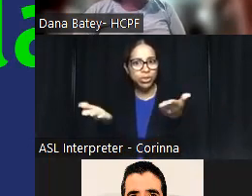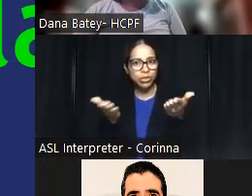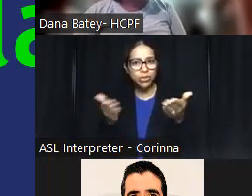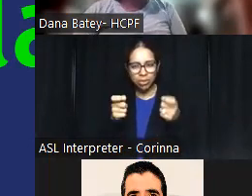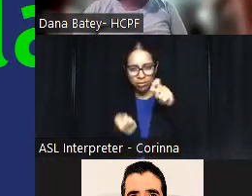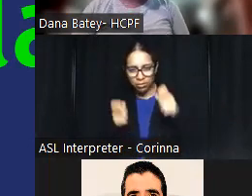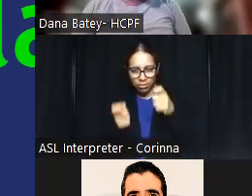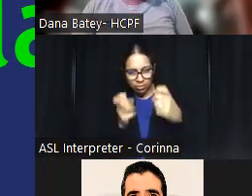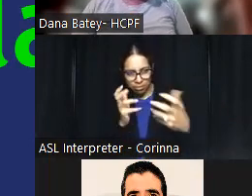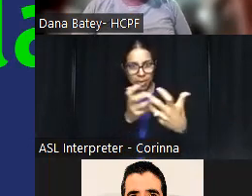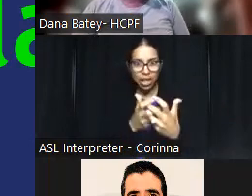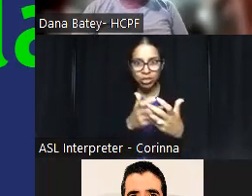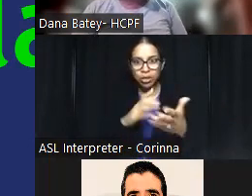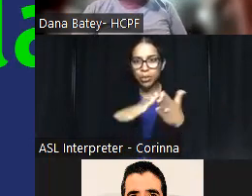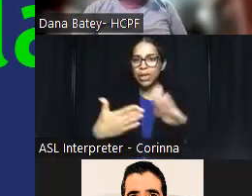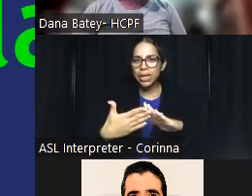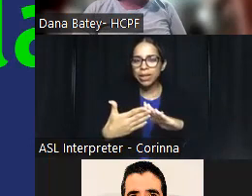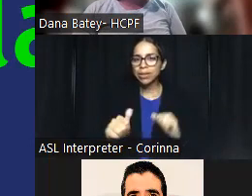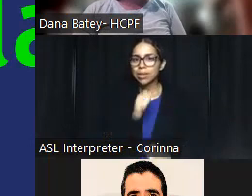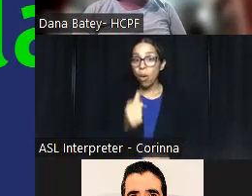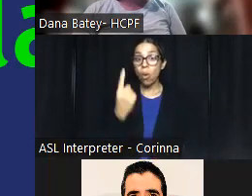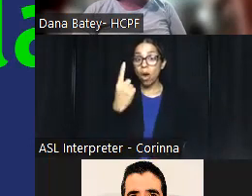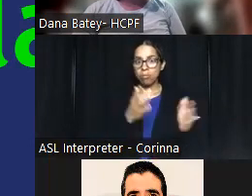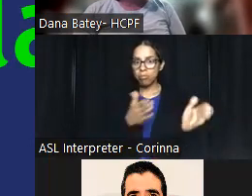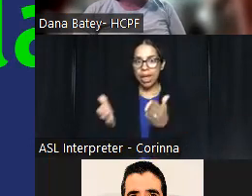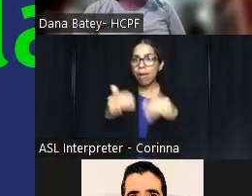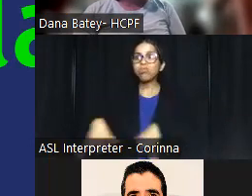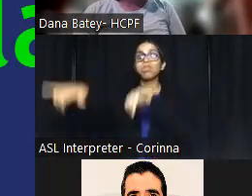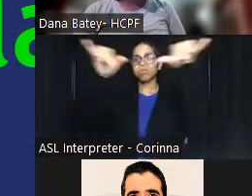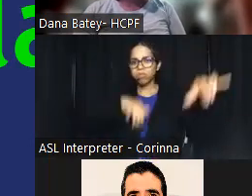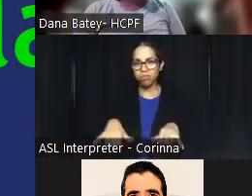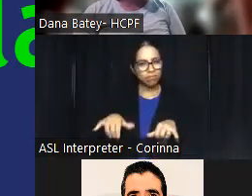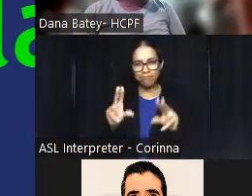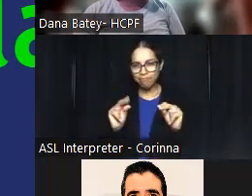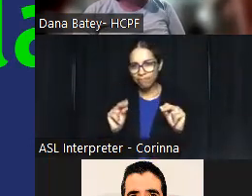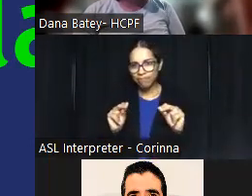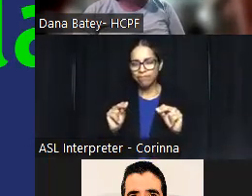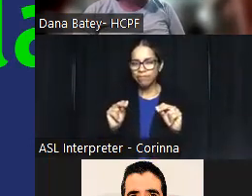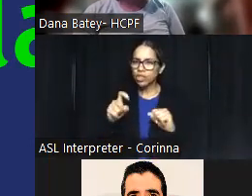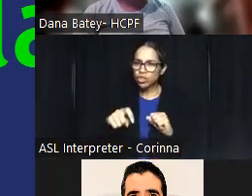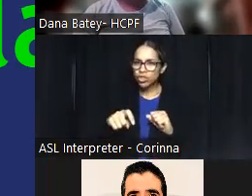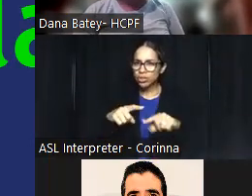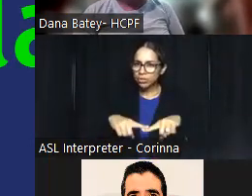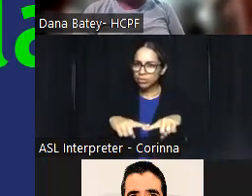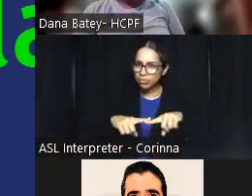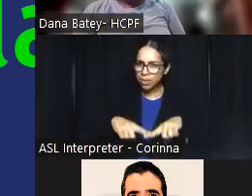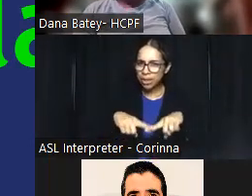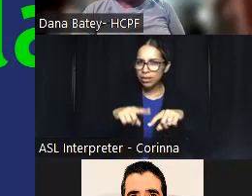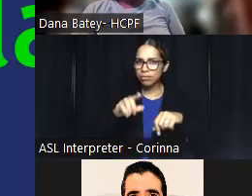plan should be tailored to your organization and who you serve